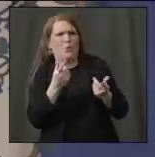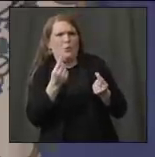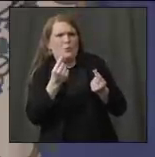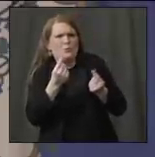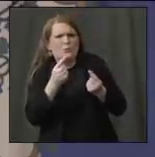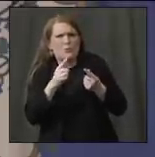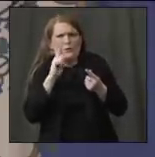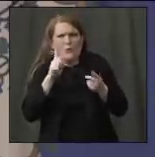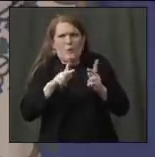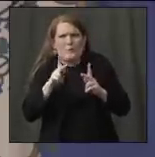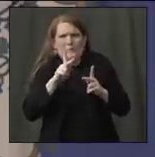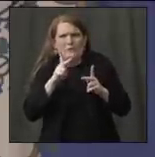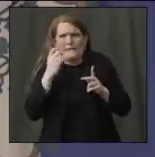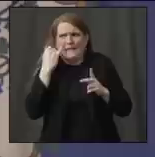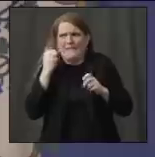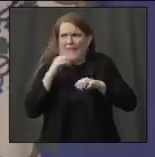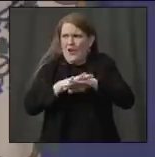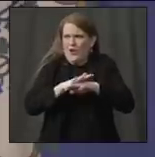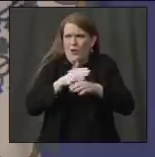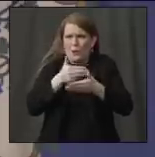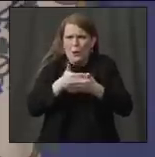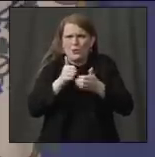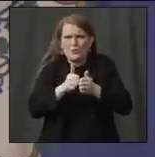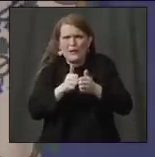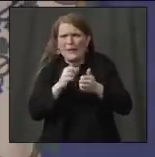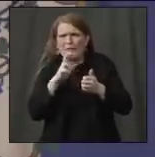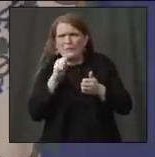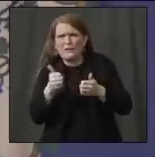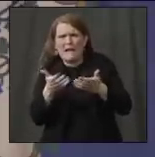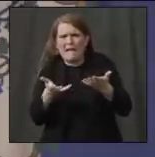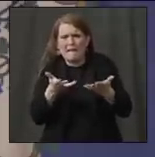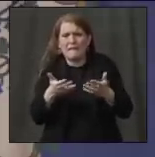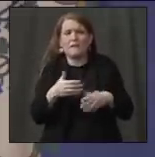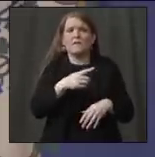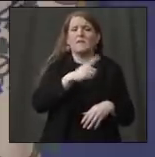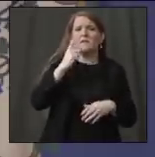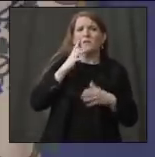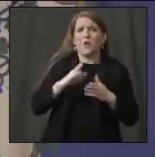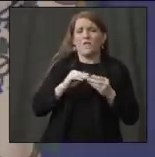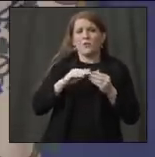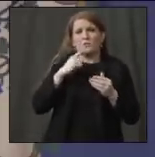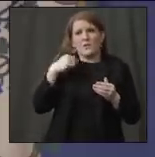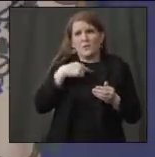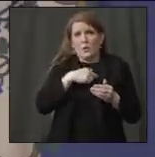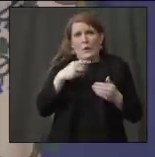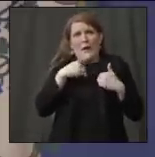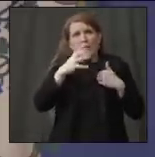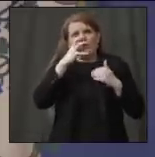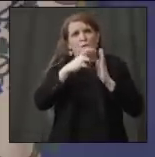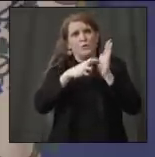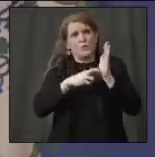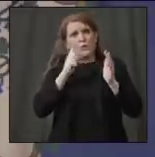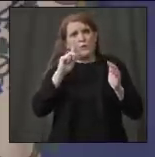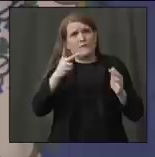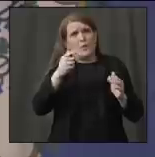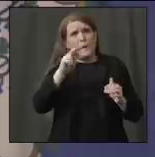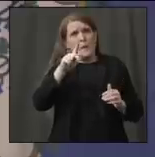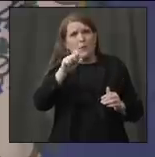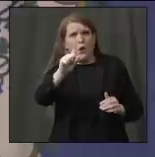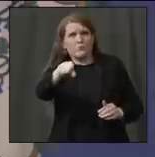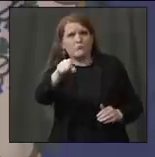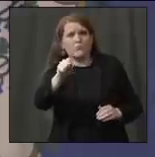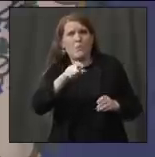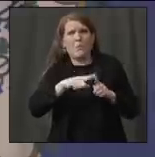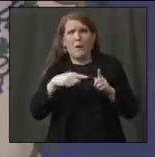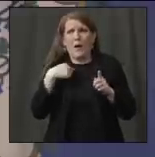we're being pretty strict about the parks, but I wanted to keep them open. I wanted to keep our beaches open. I want people to have a chance, if they do it in an